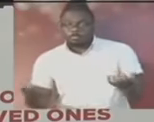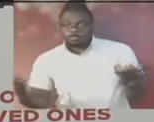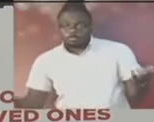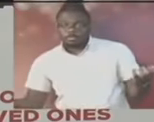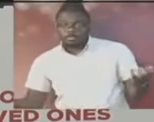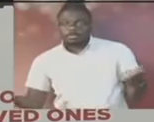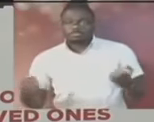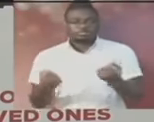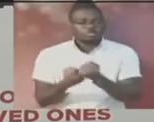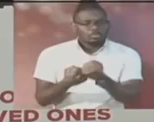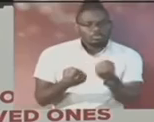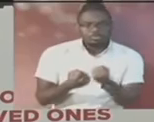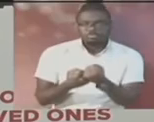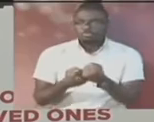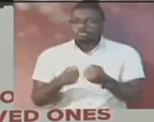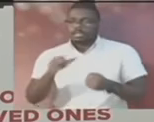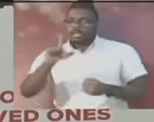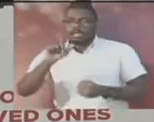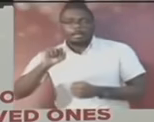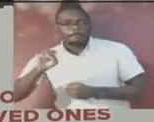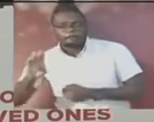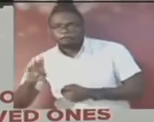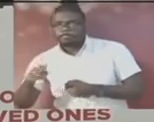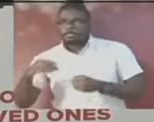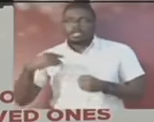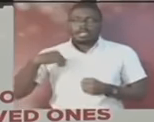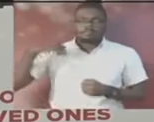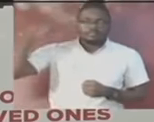otherwise, that our ambulance system